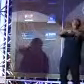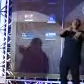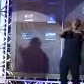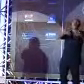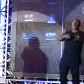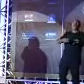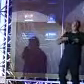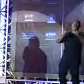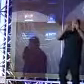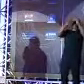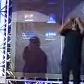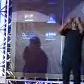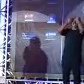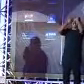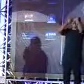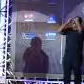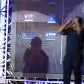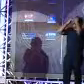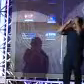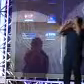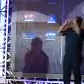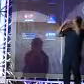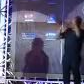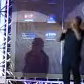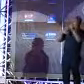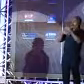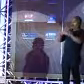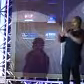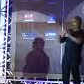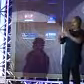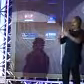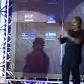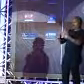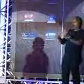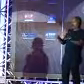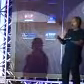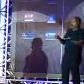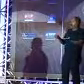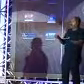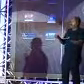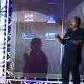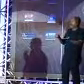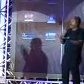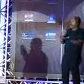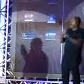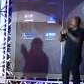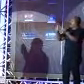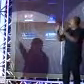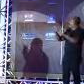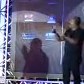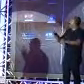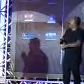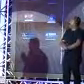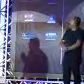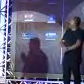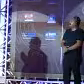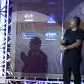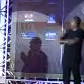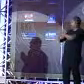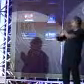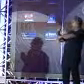with which knowledge is changing. 100 years ago, Max Scheler talked